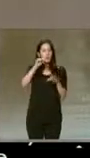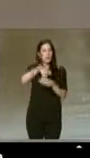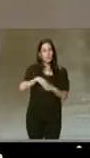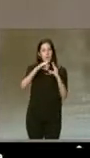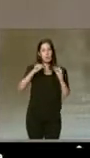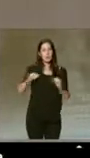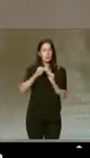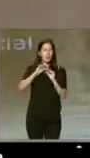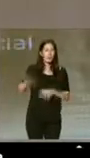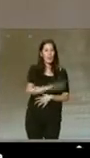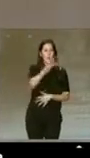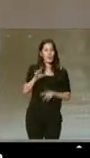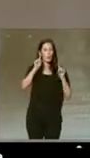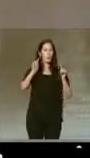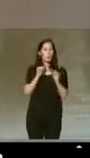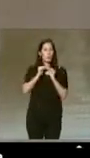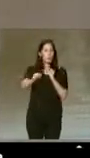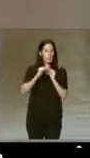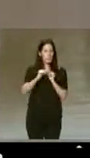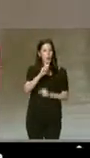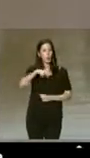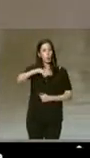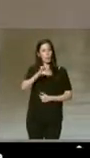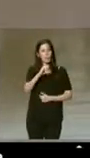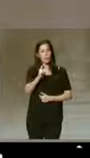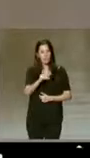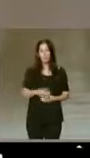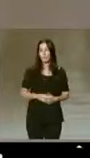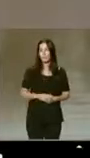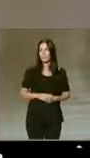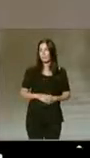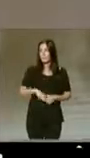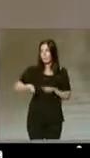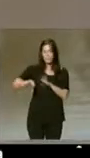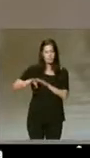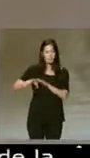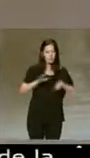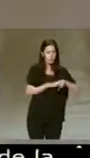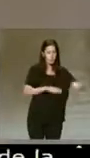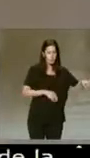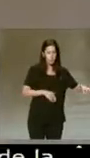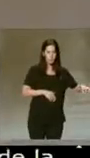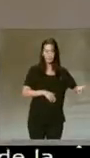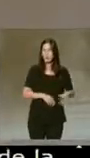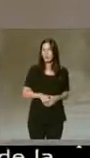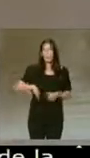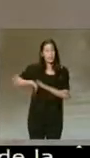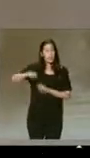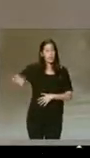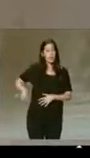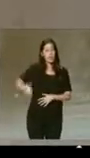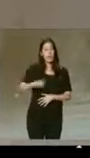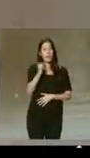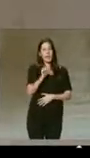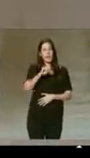University of Madrid, the Distance Learning University, UNED. To my right,